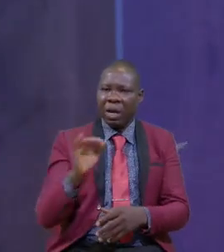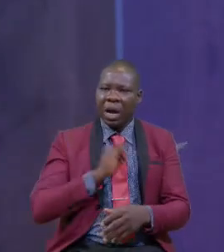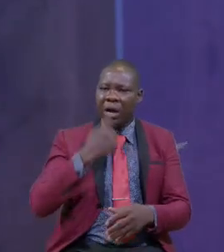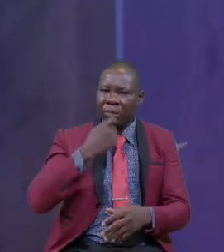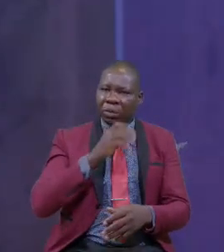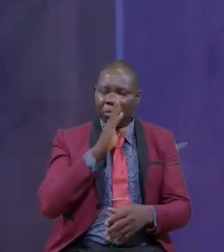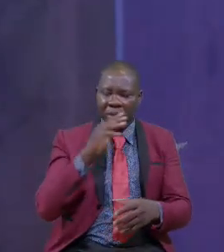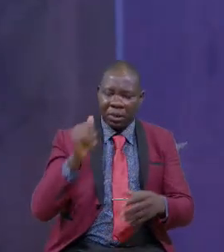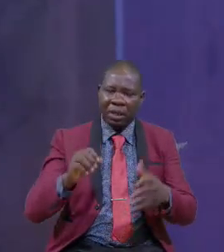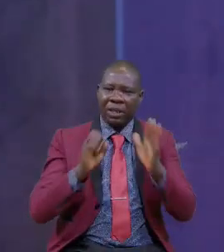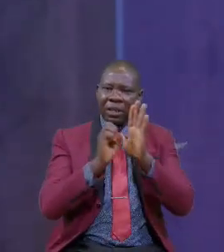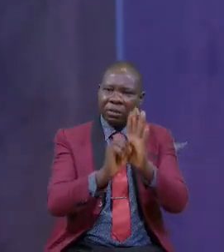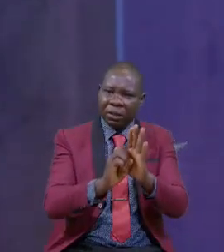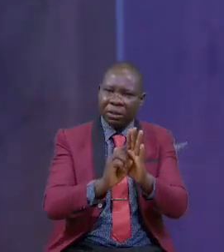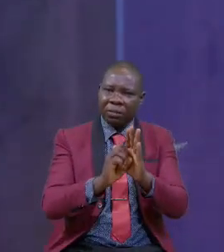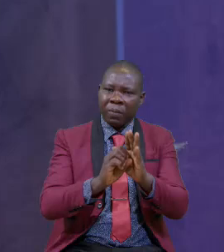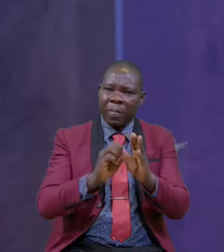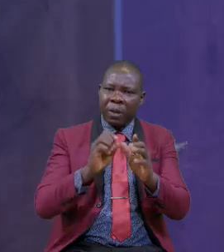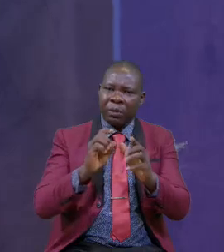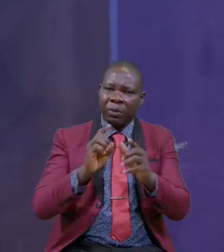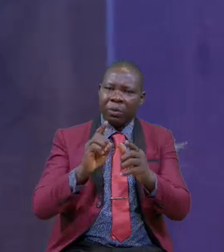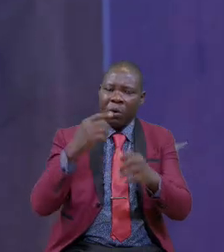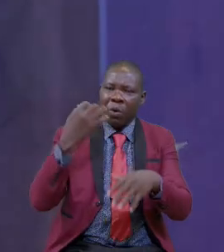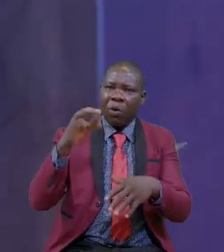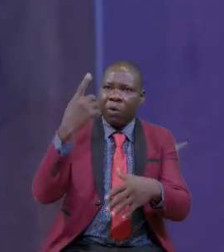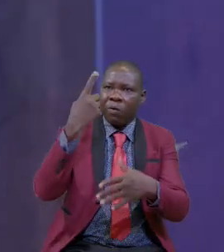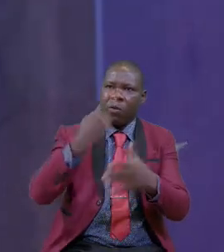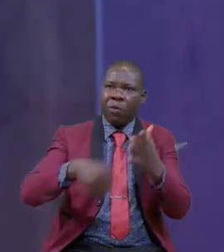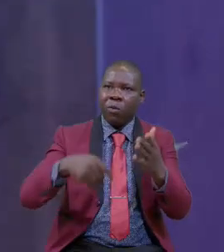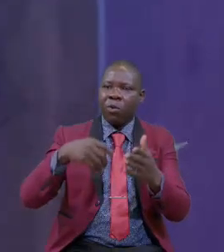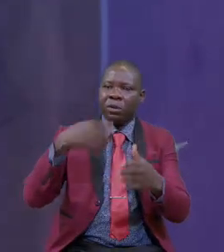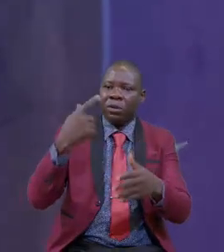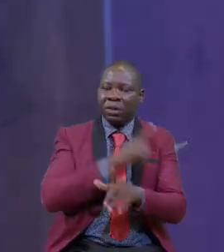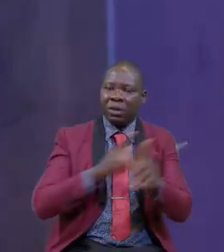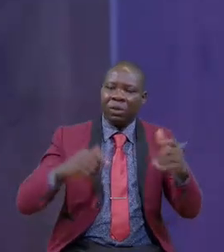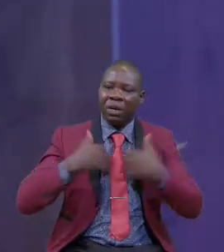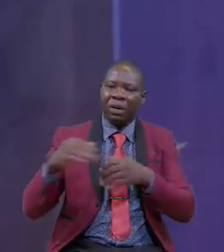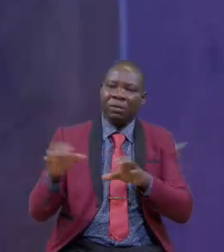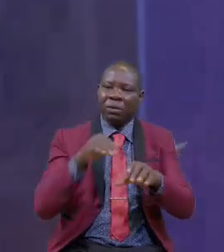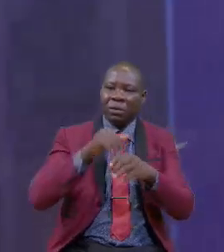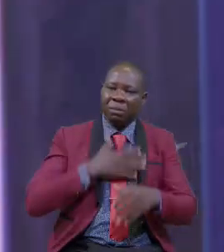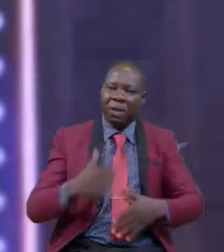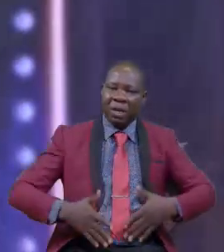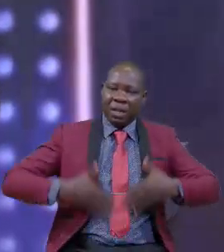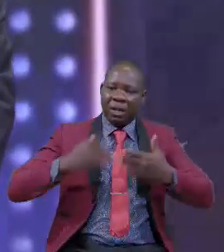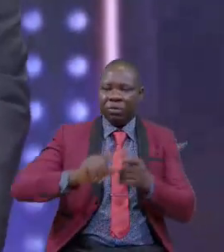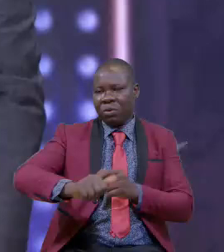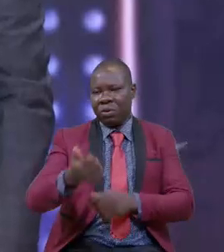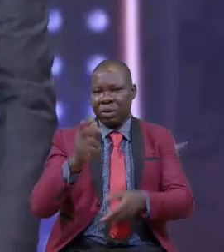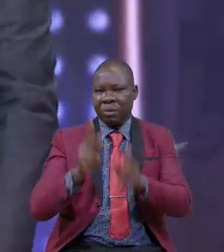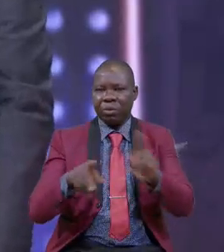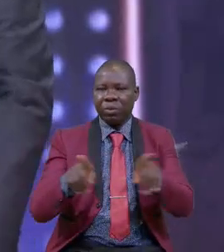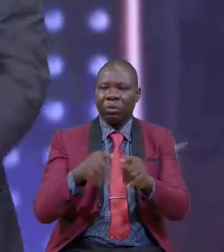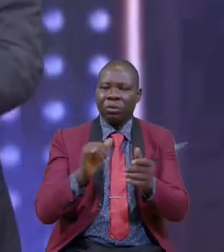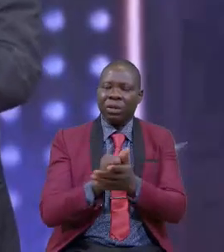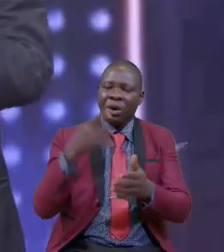the grace of God in my life for other people. And everything I preach as to what the grace of God can